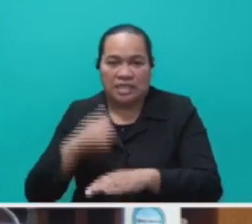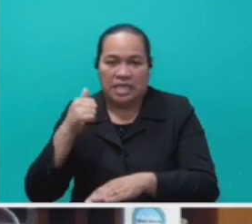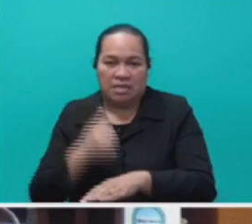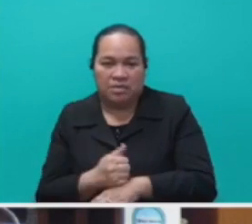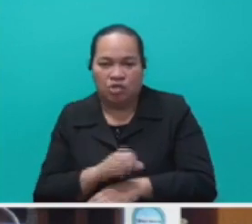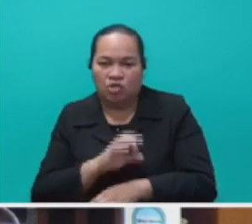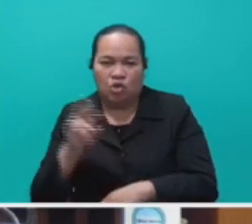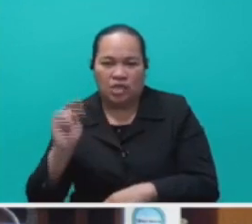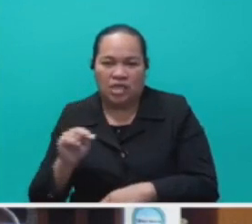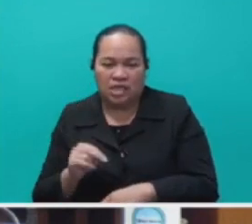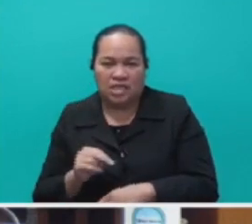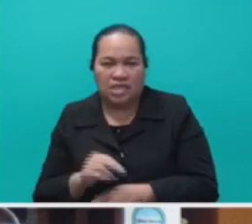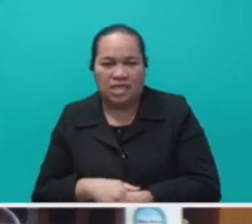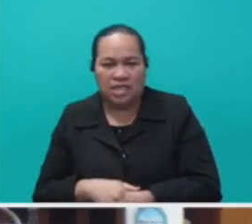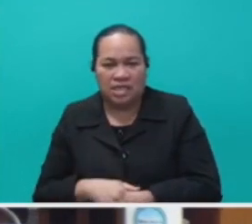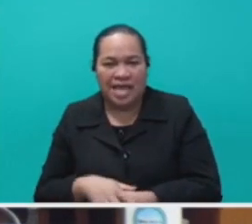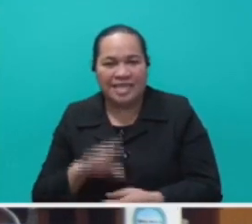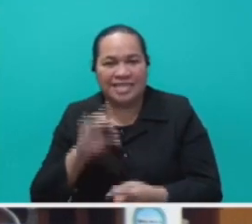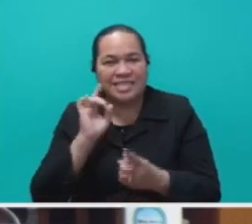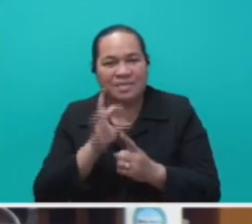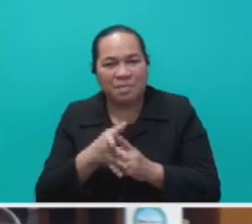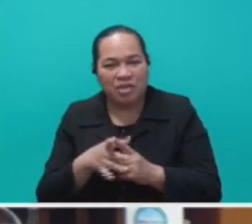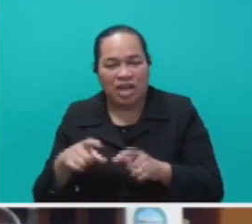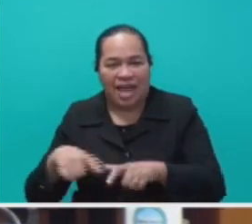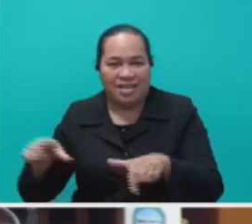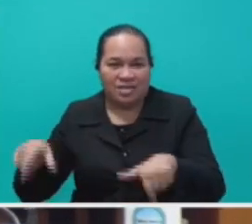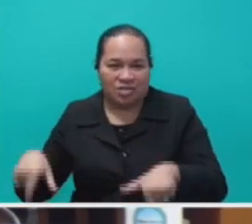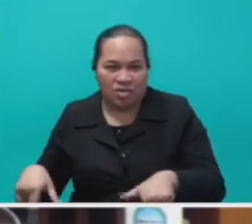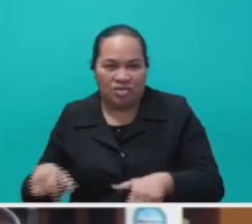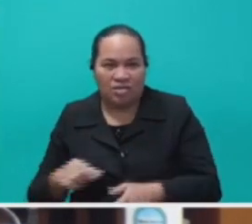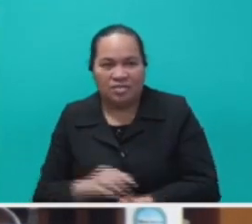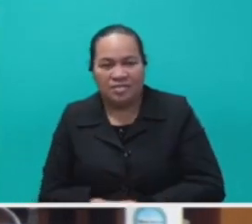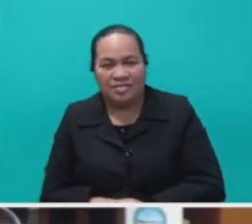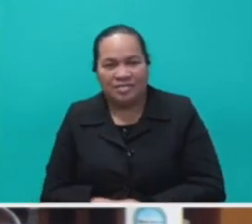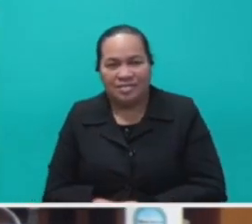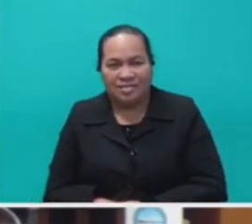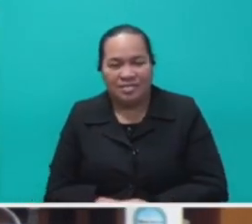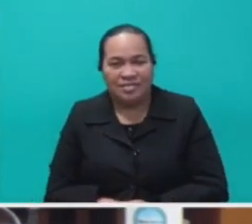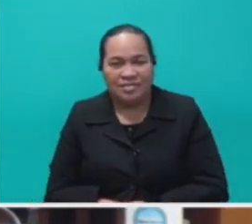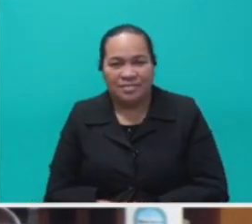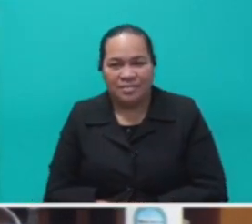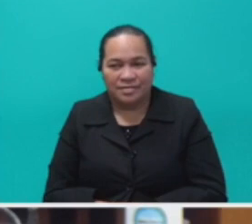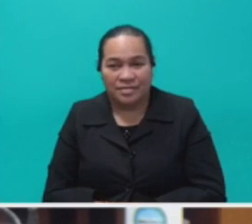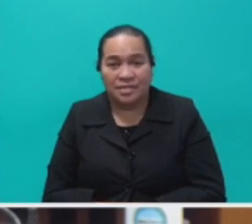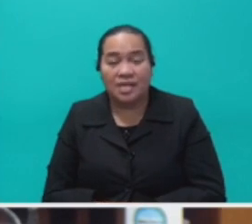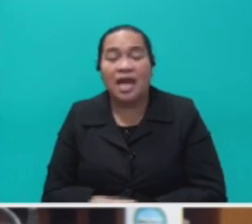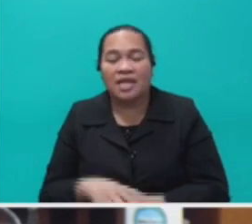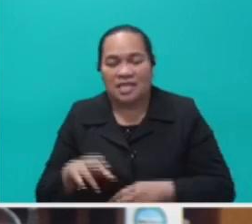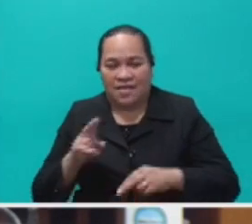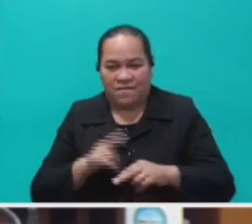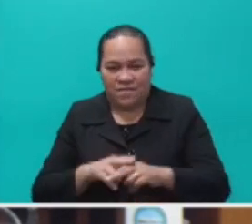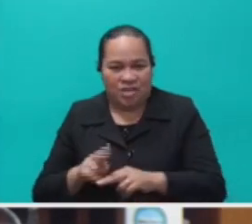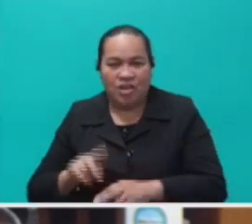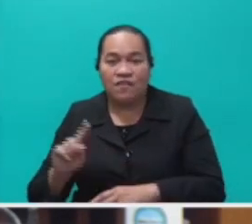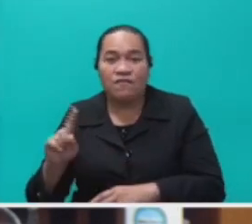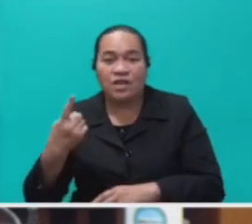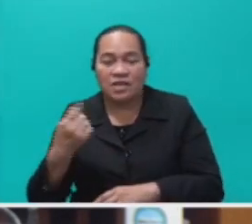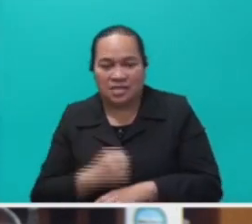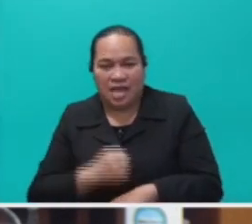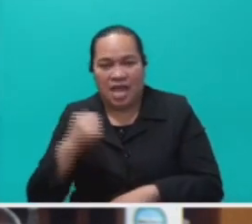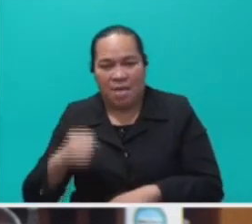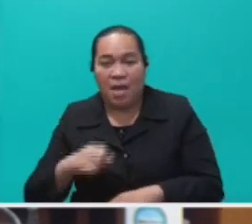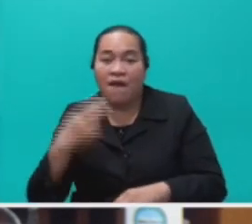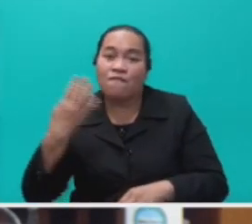the accompanying specialized courts. It took the Fiji First government 14